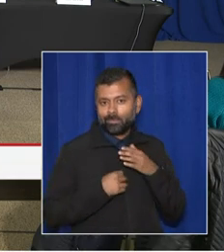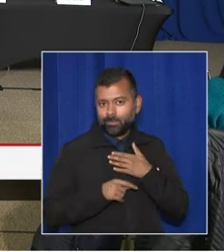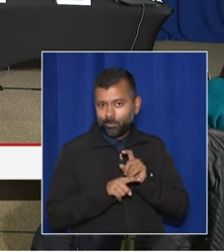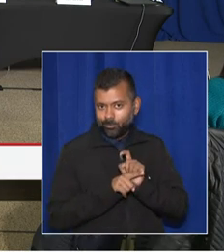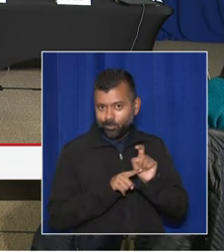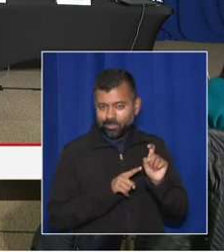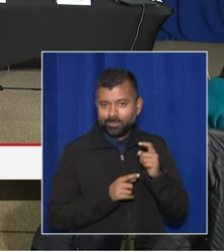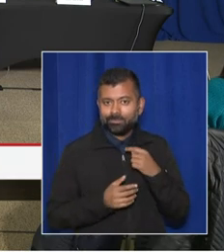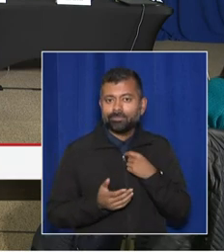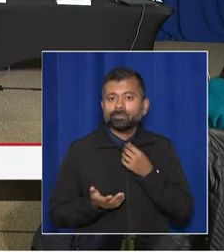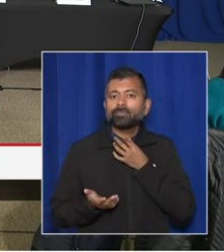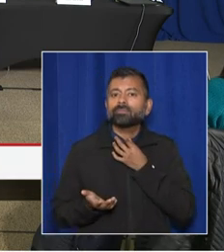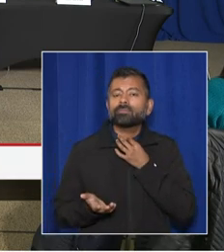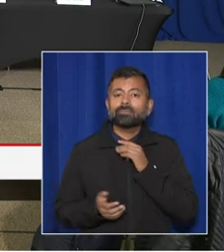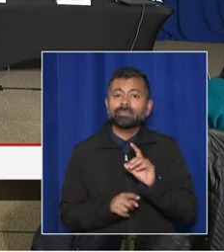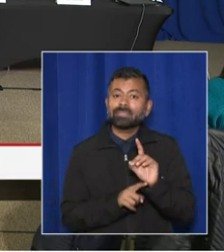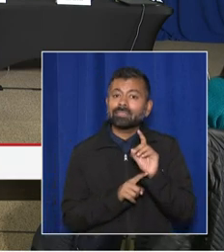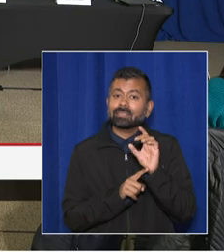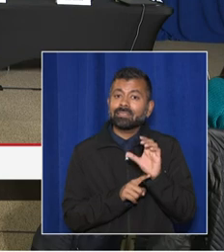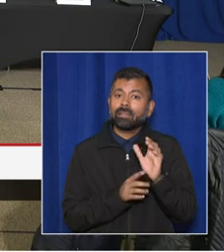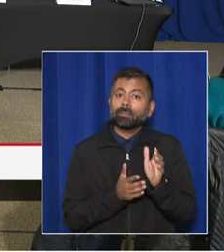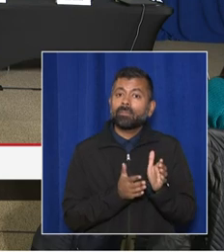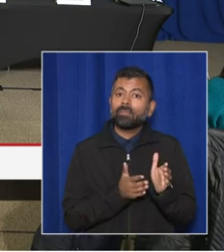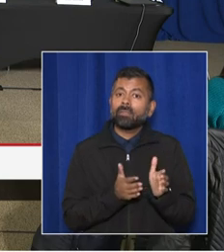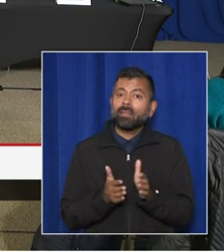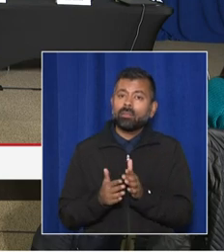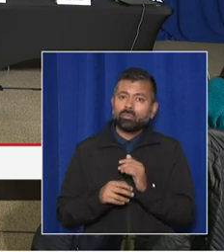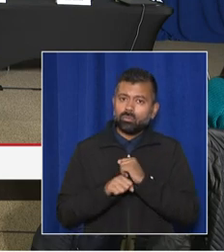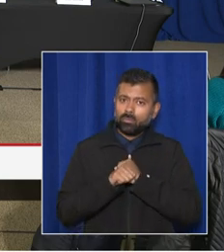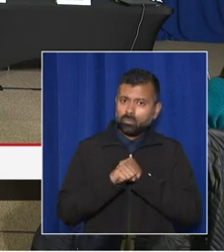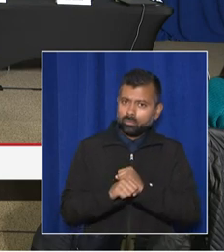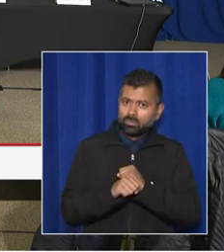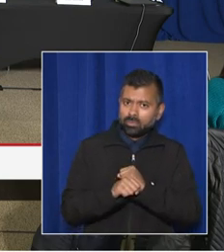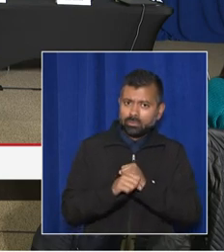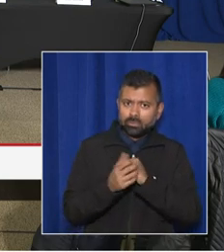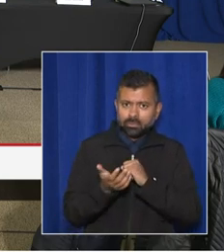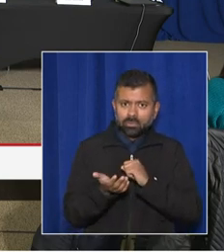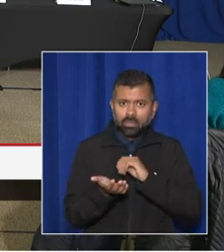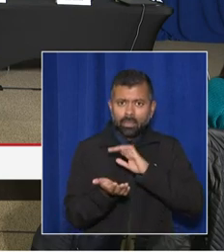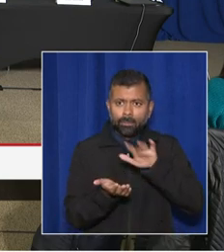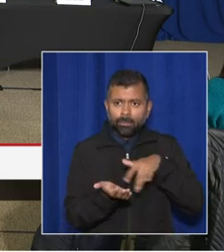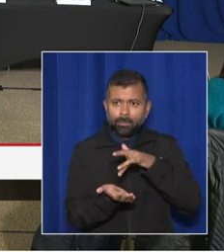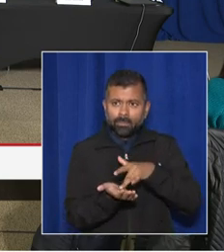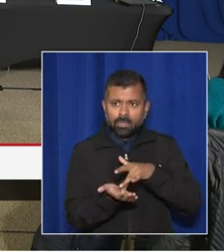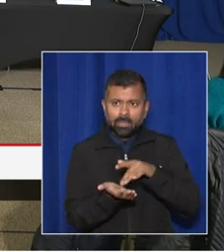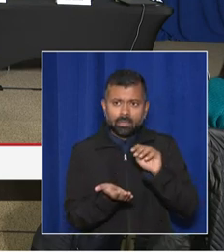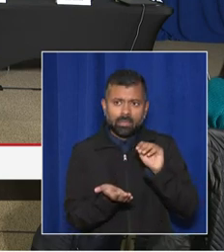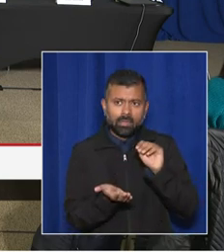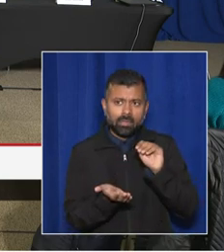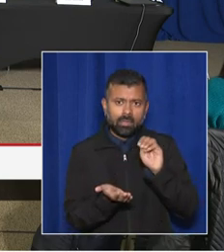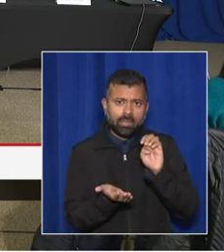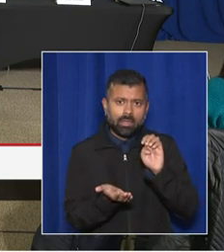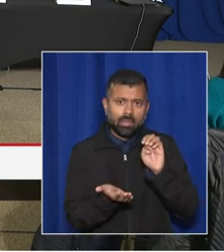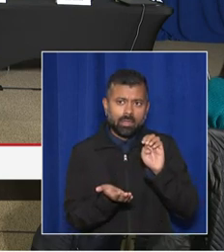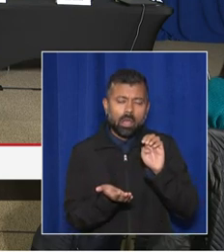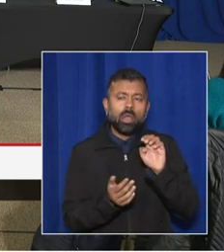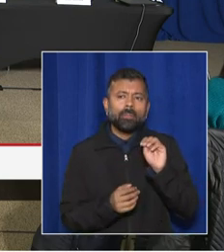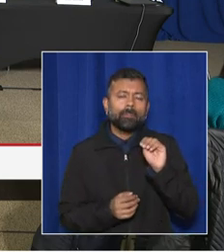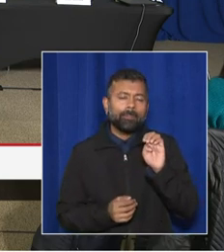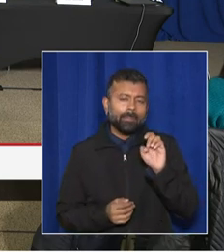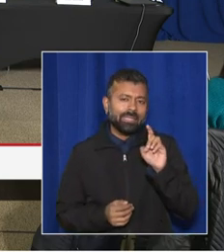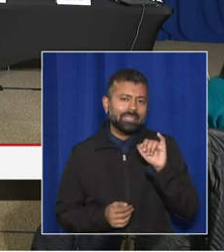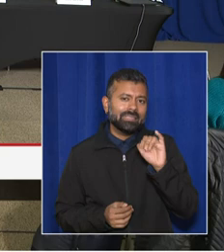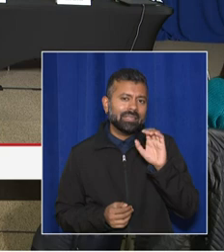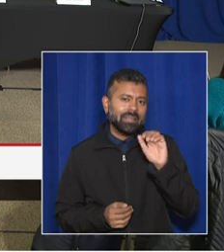Medicaid services for people with disabilities and others if federal Medicaid matching is reduced. Well,